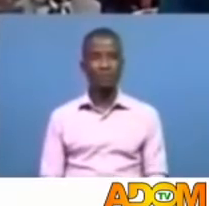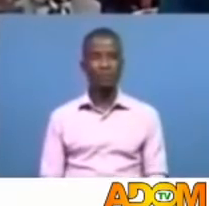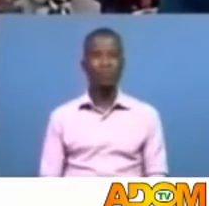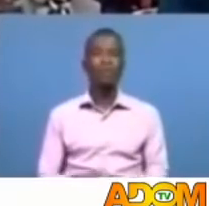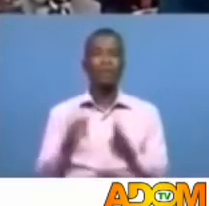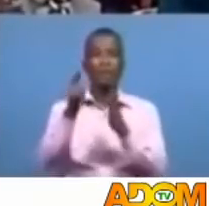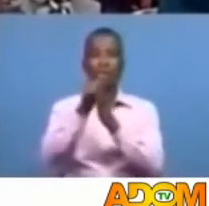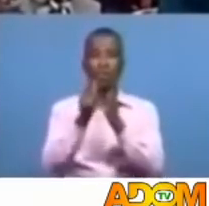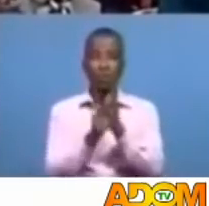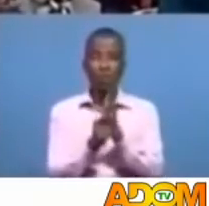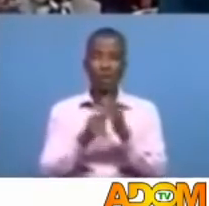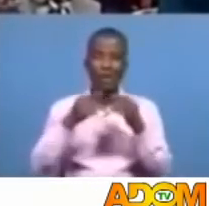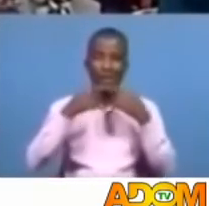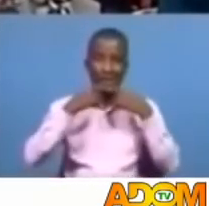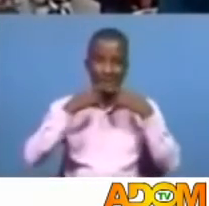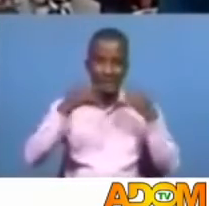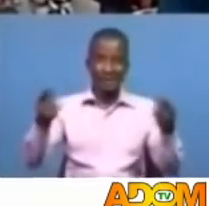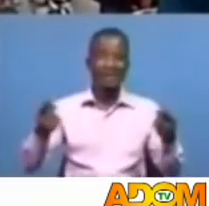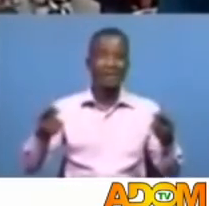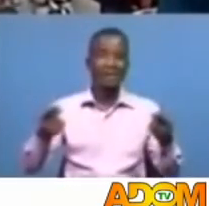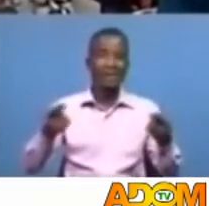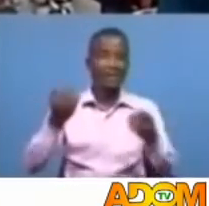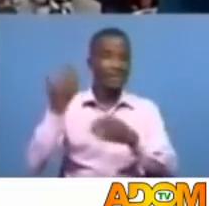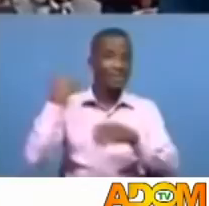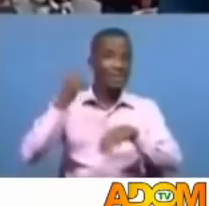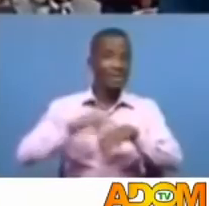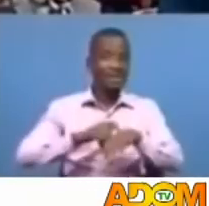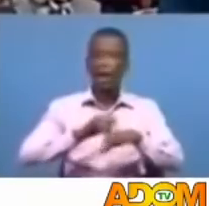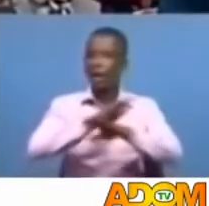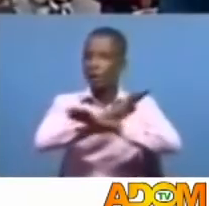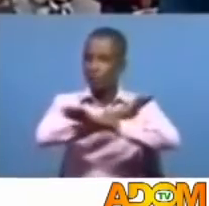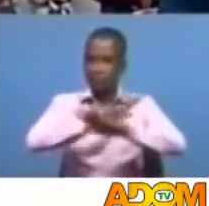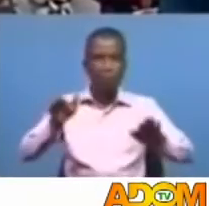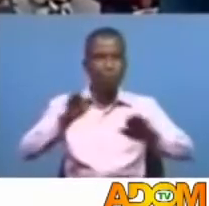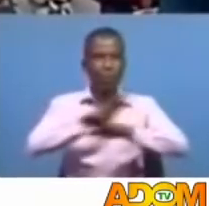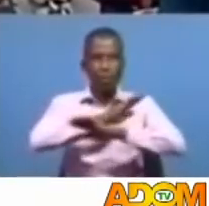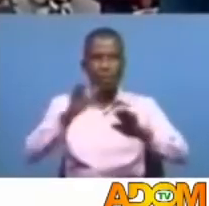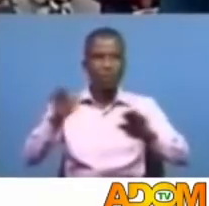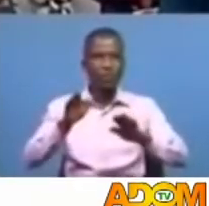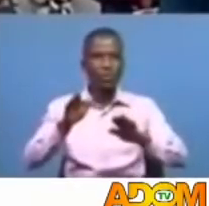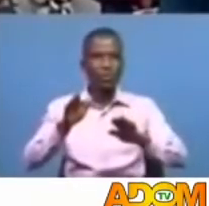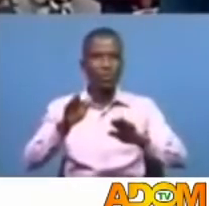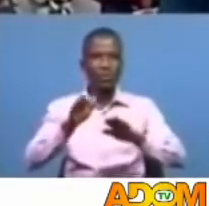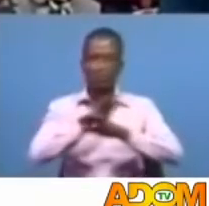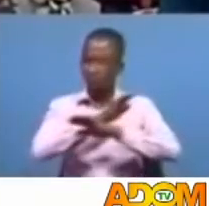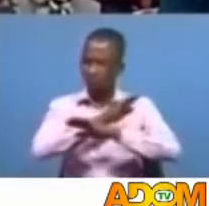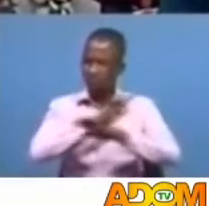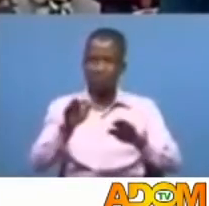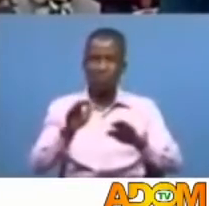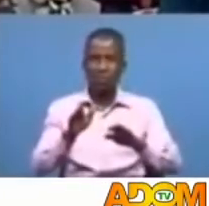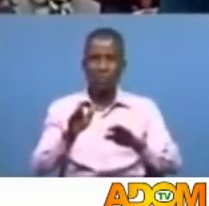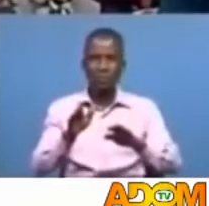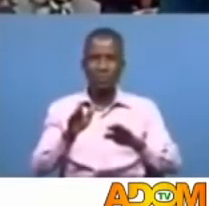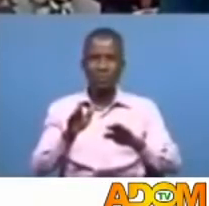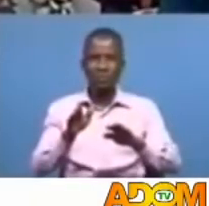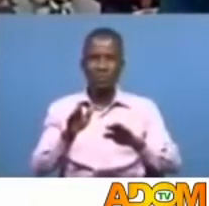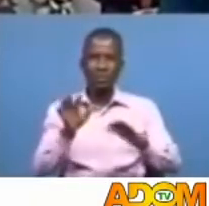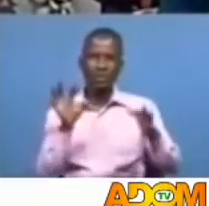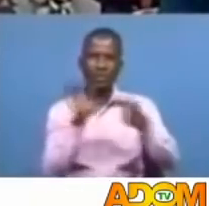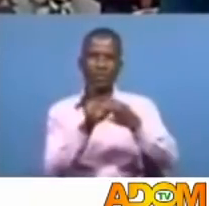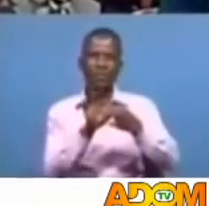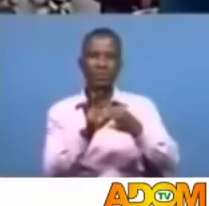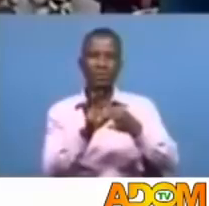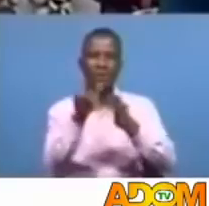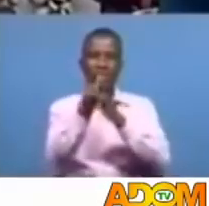the ruling that your lordships gave did not even advert to Order 38, Rule